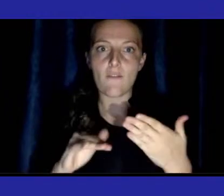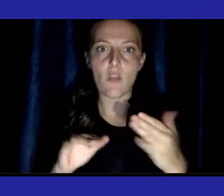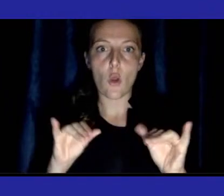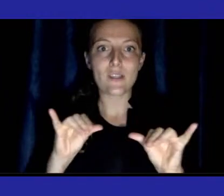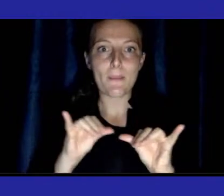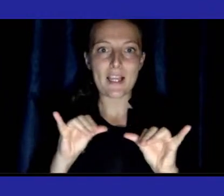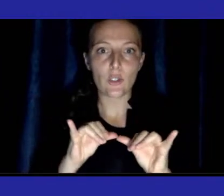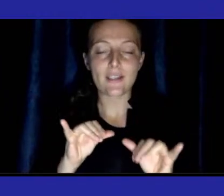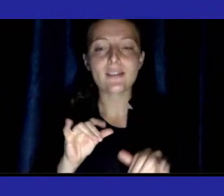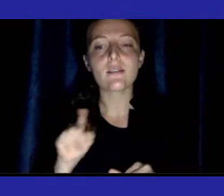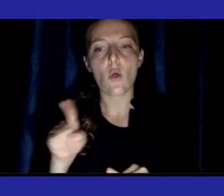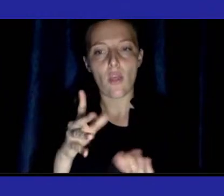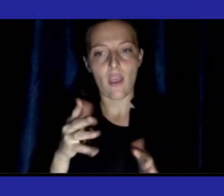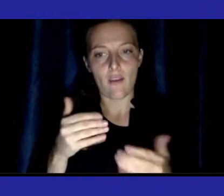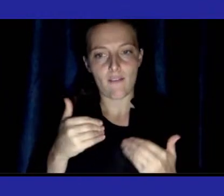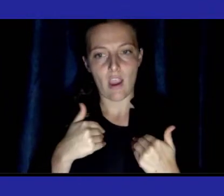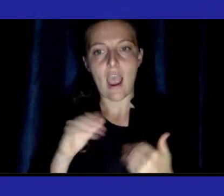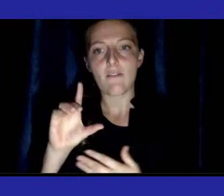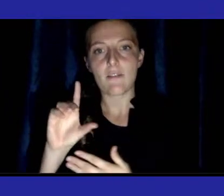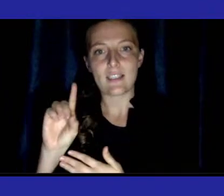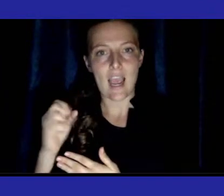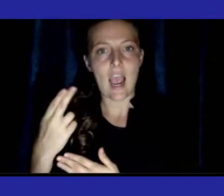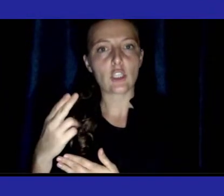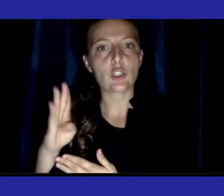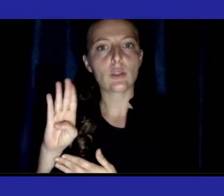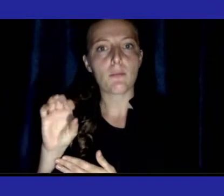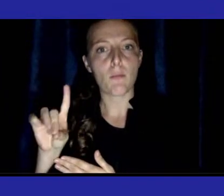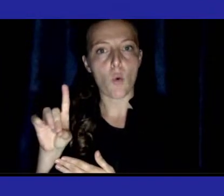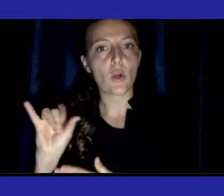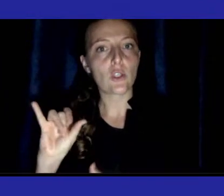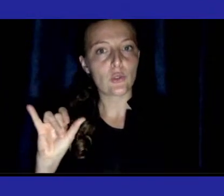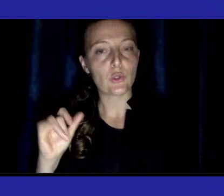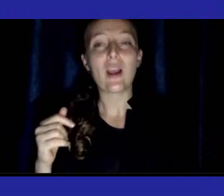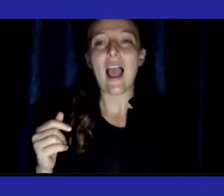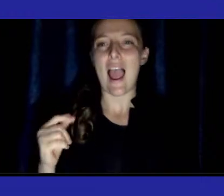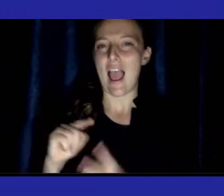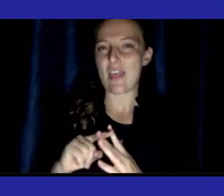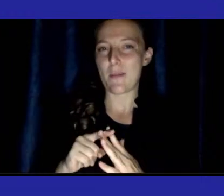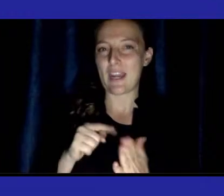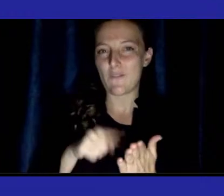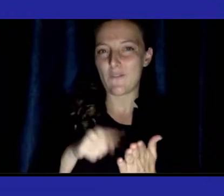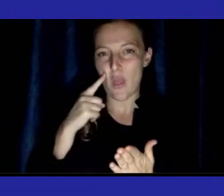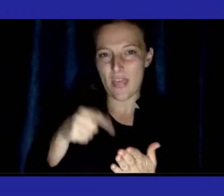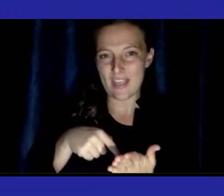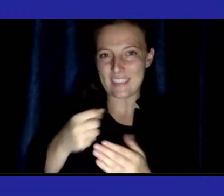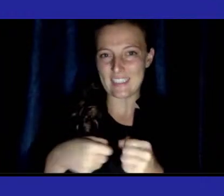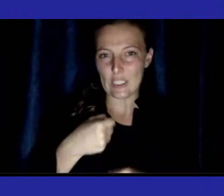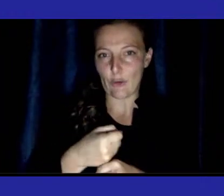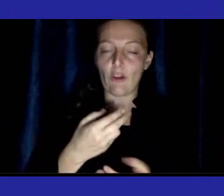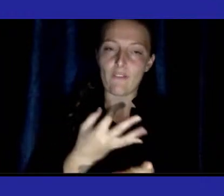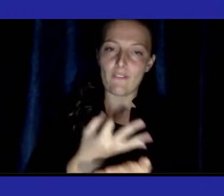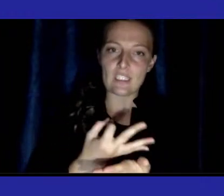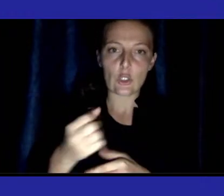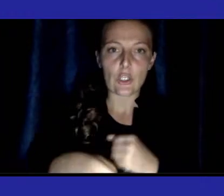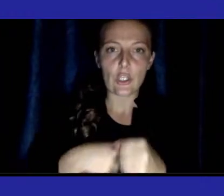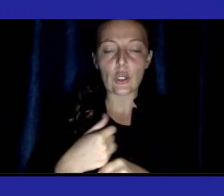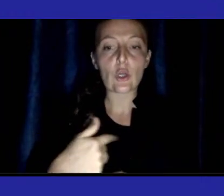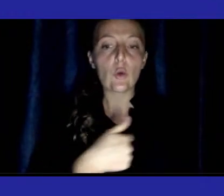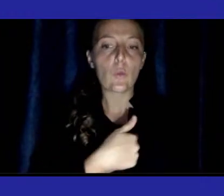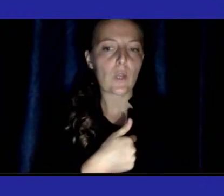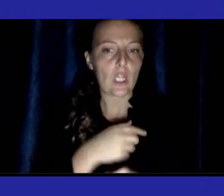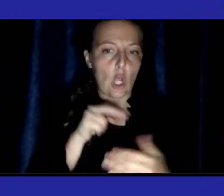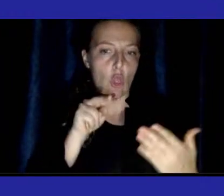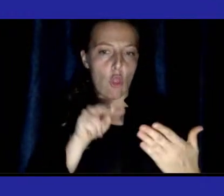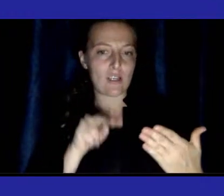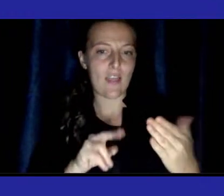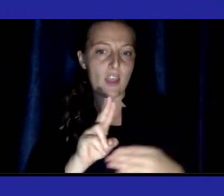of this fiscal year, we looked at kind of the utilization metrics, and we also had conversations with Epic, with other